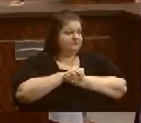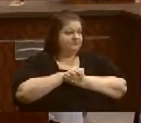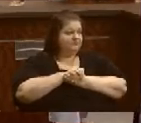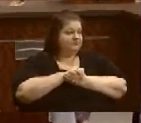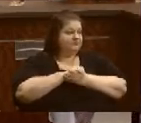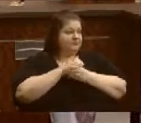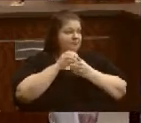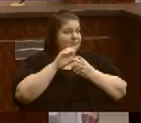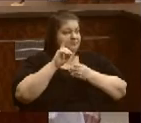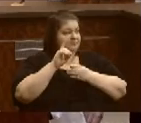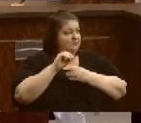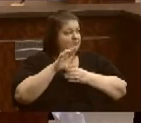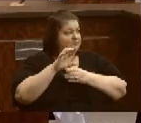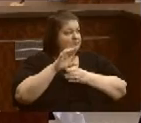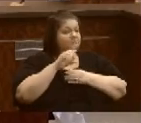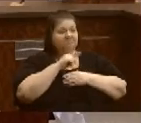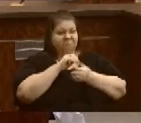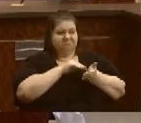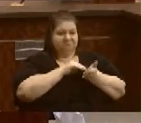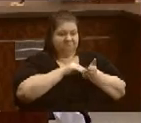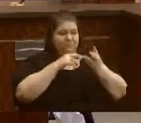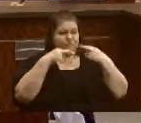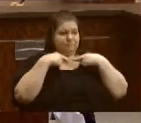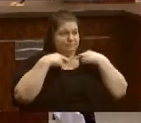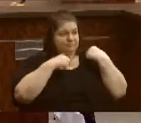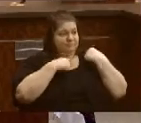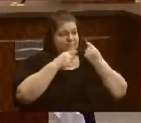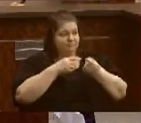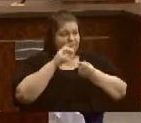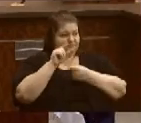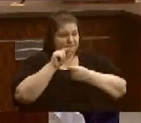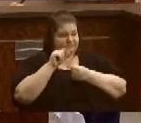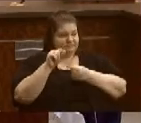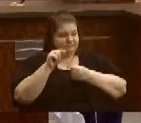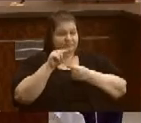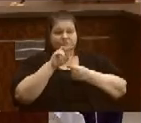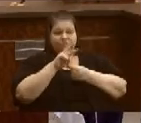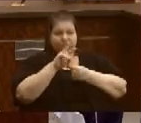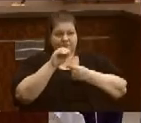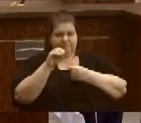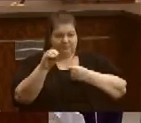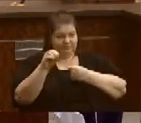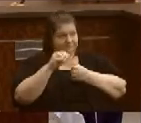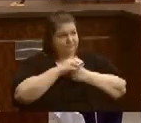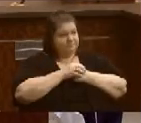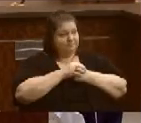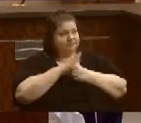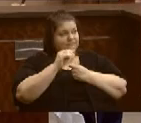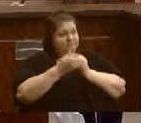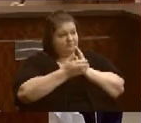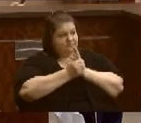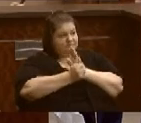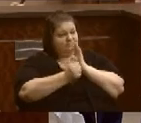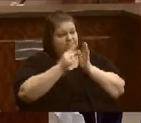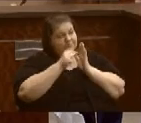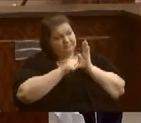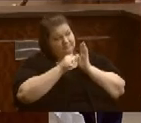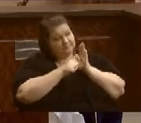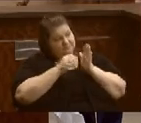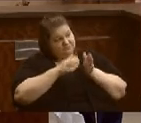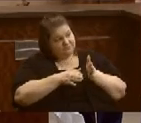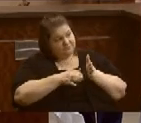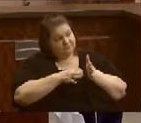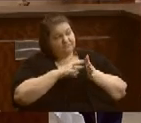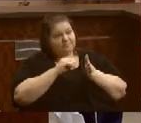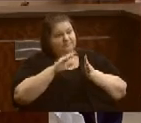retired since? 2000. 2000. We know your skill as a surgeon might have, you know, flattened up a little bit,